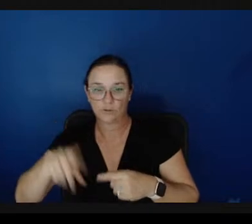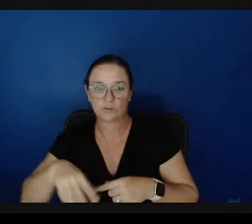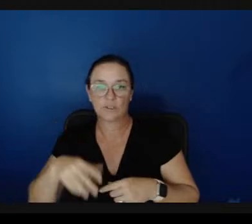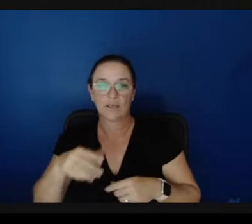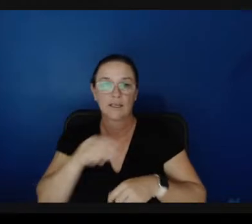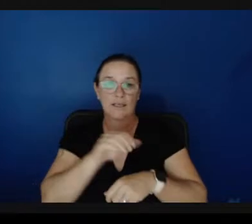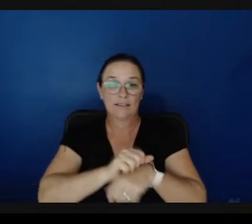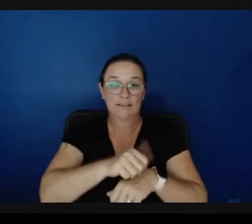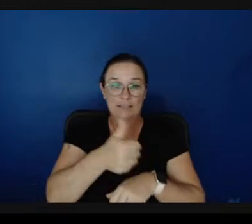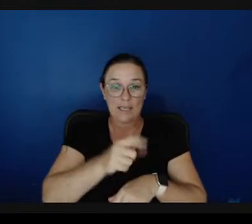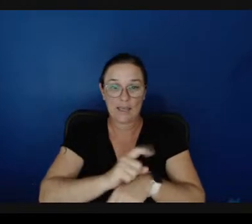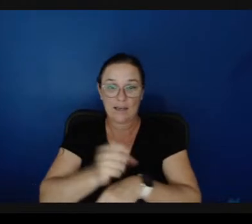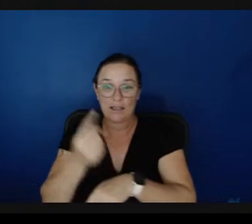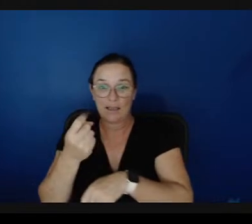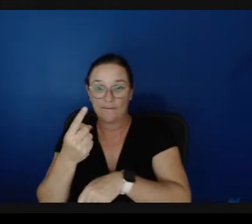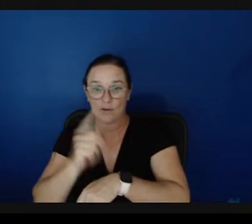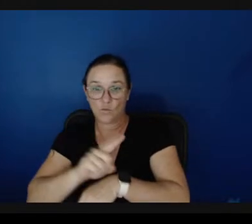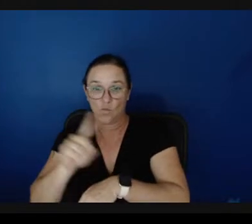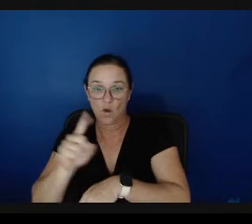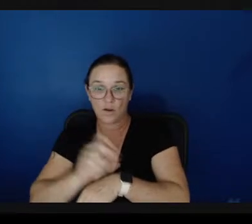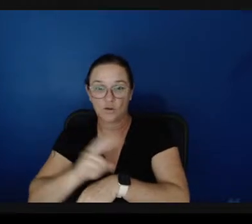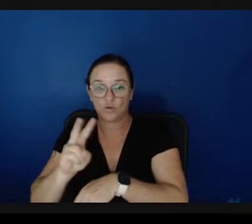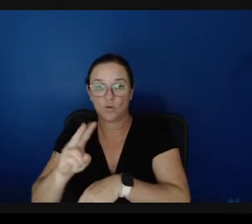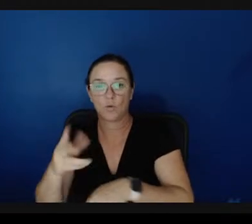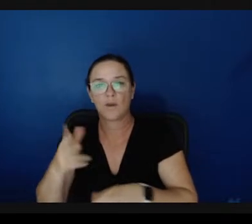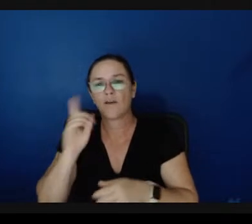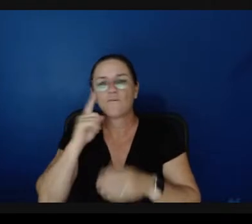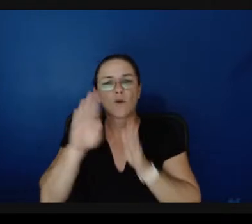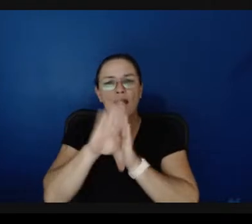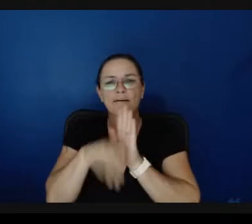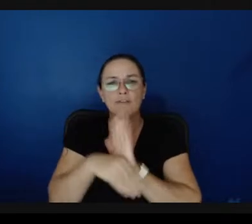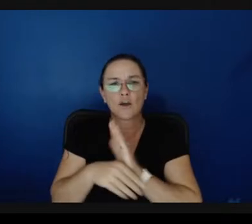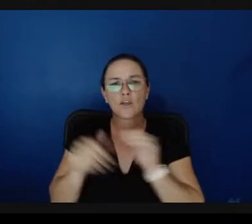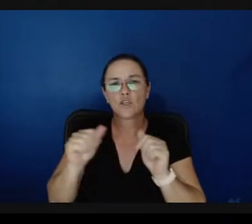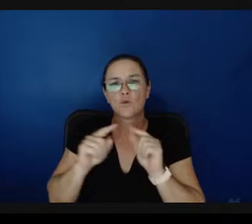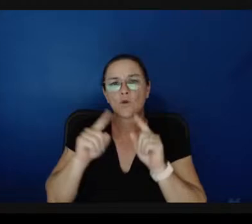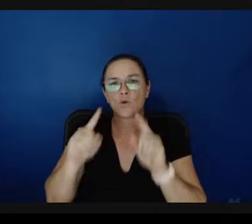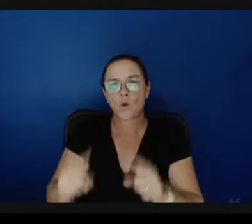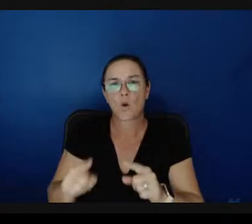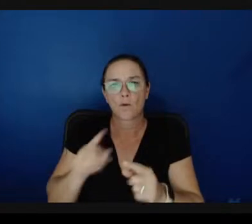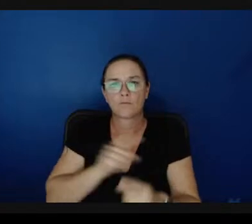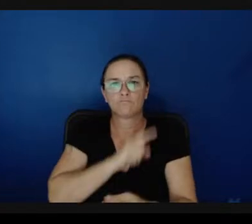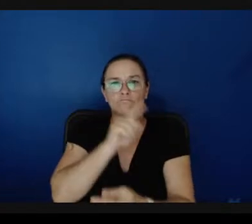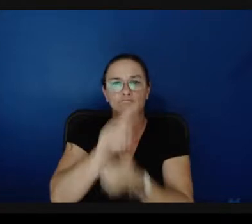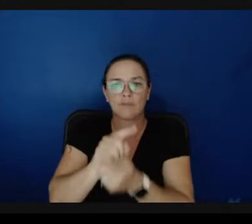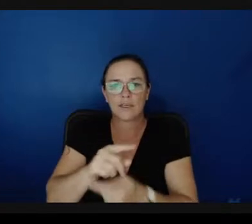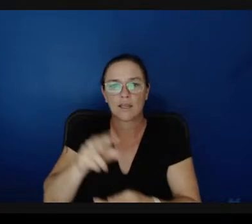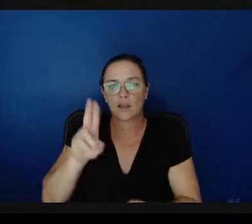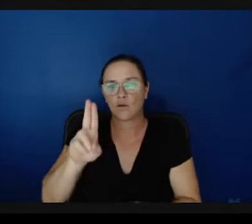30 minutes. You can meet them up at Waikahuna parking area. Check that one out there.